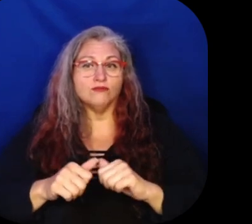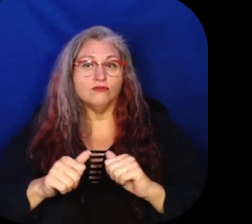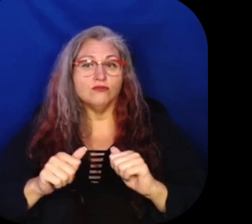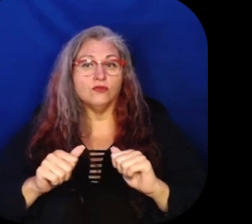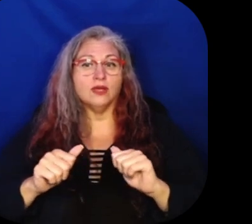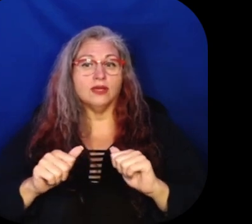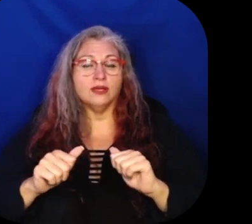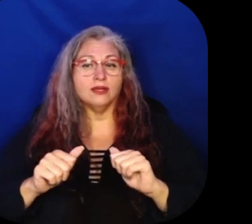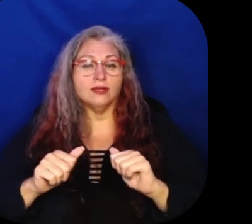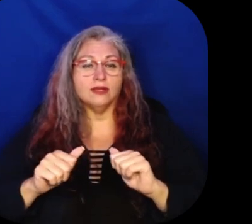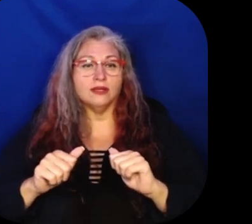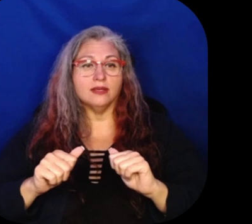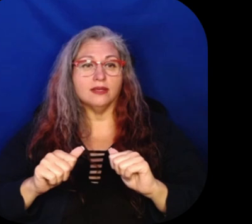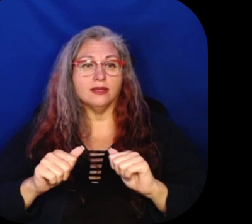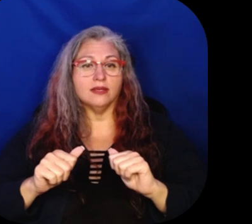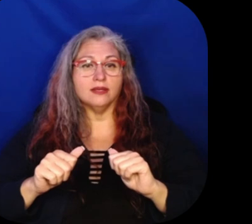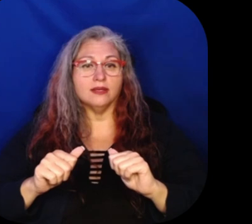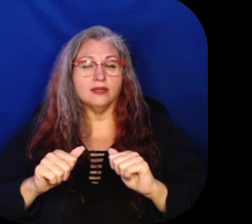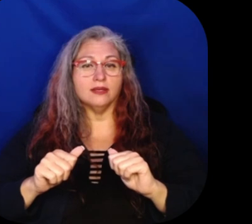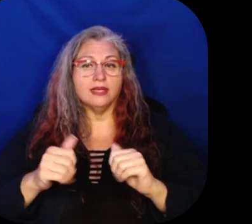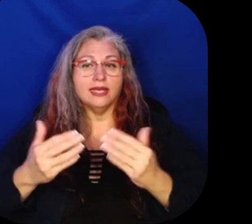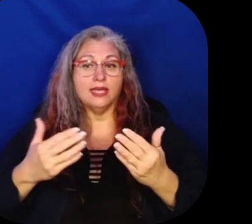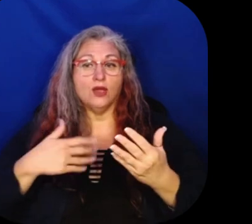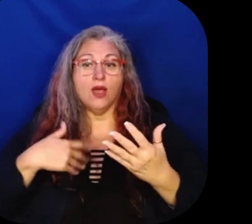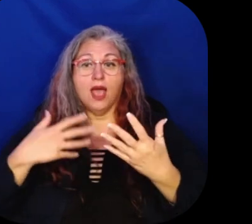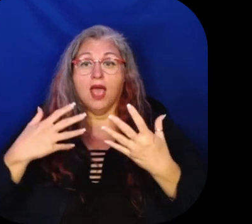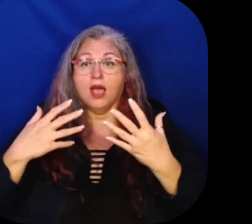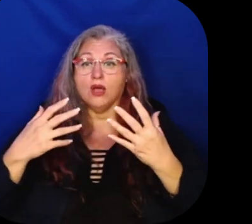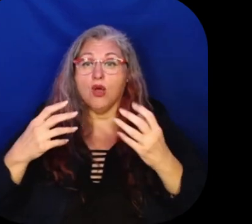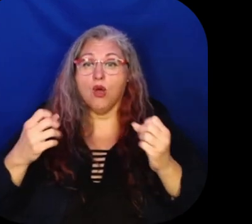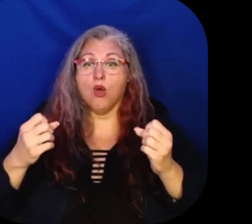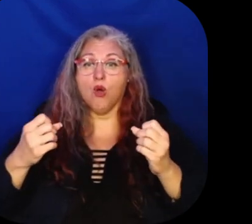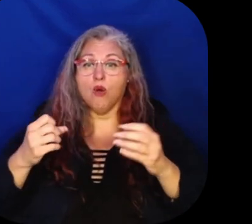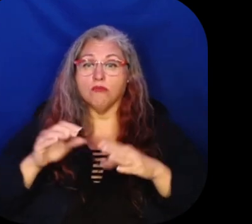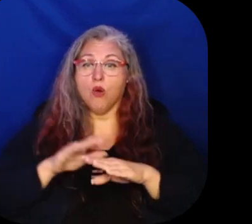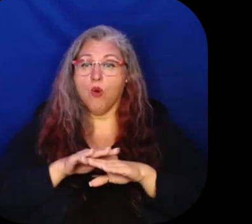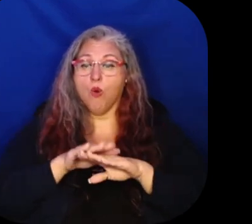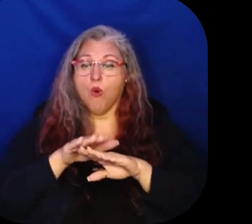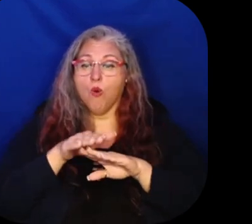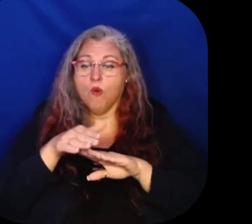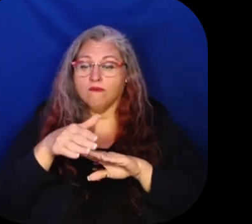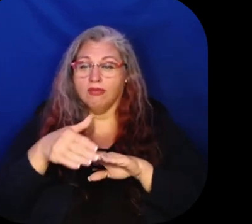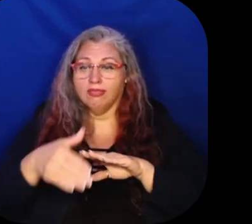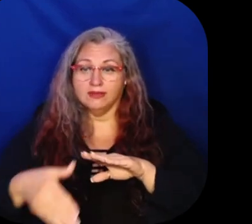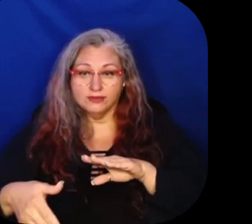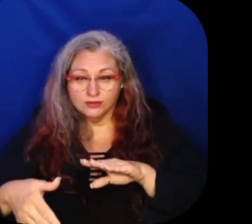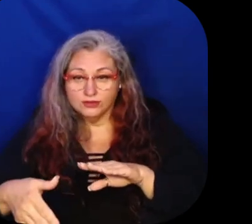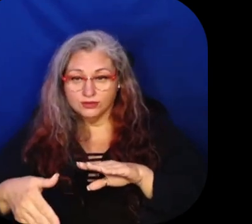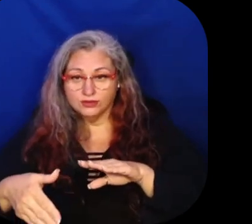I go over the edge,